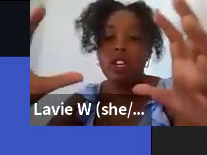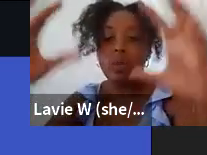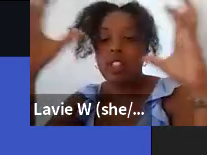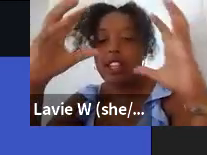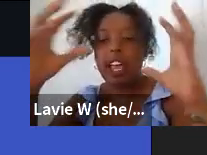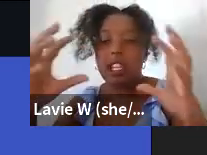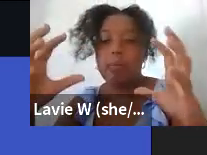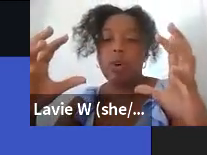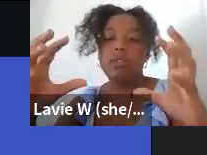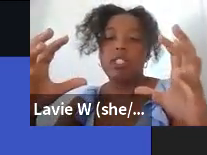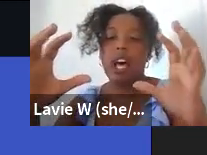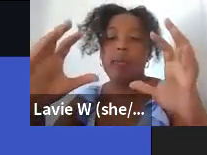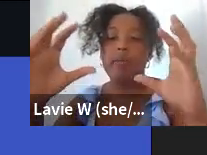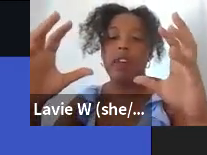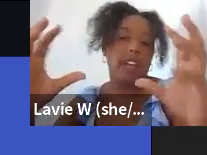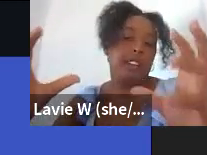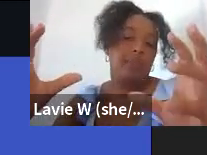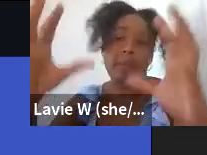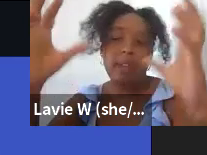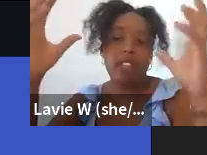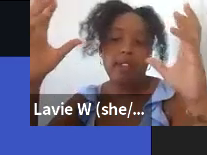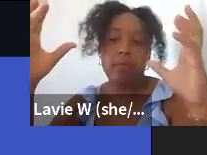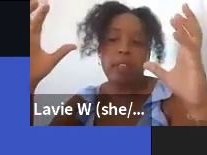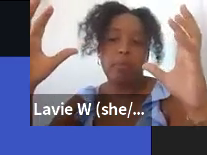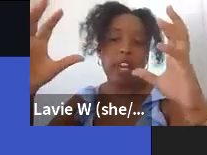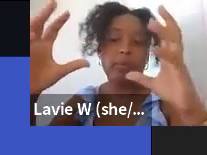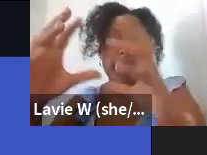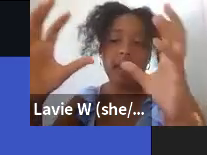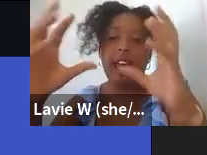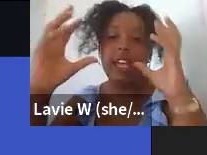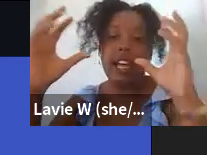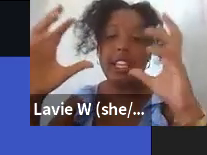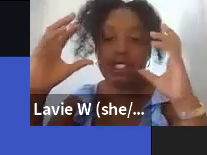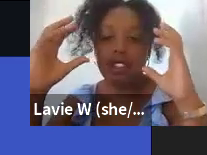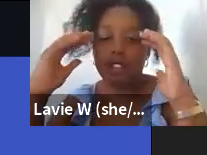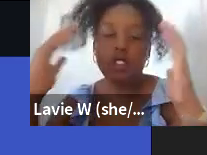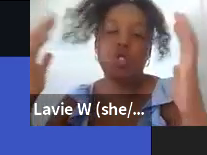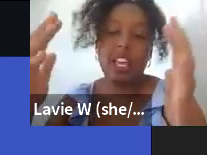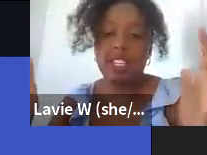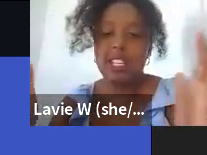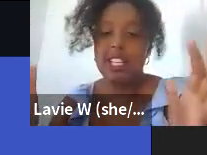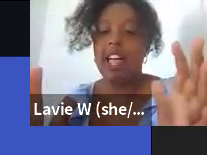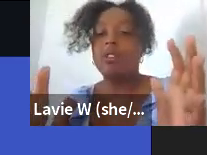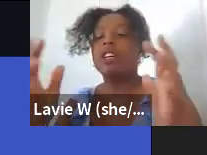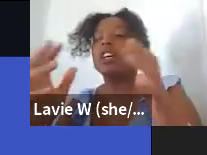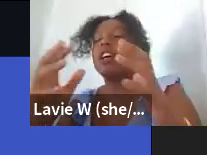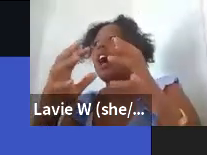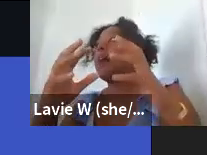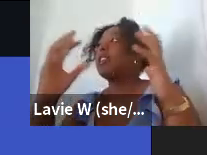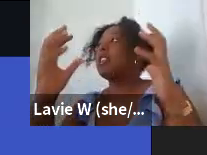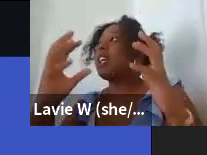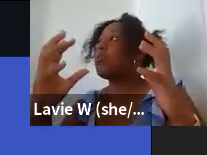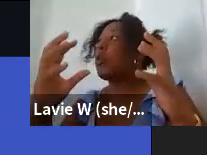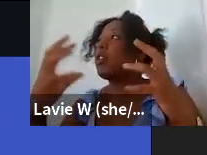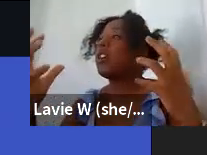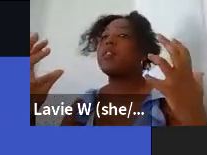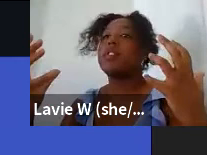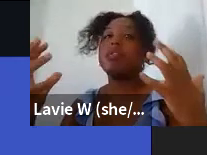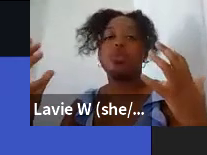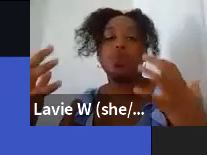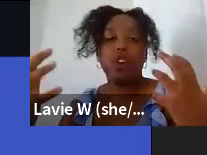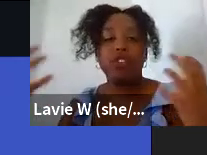cloud with the lightning bolt, and maybe it could even be a brain, but I visualized it as a cloud and the lightning bolt.